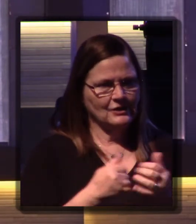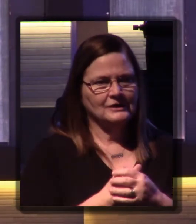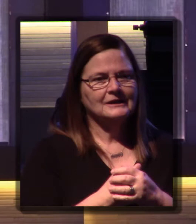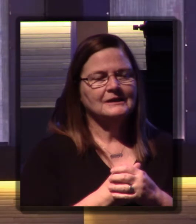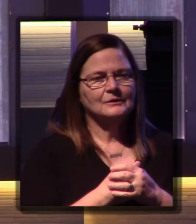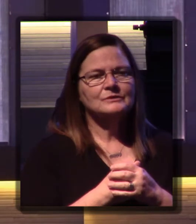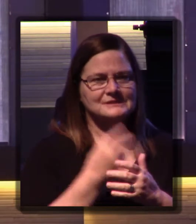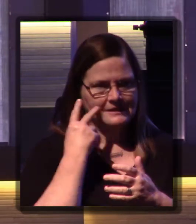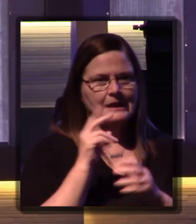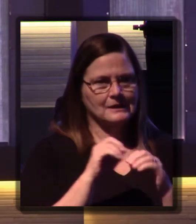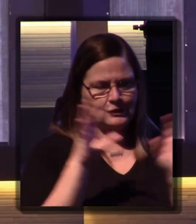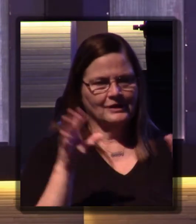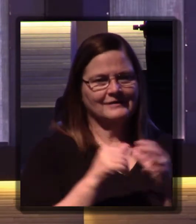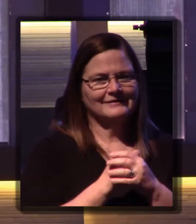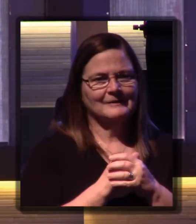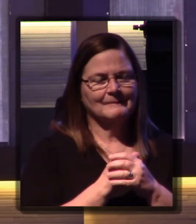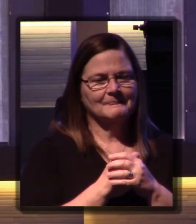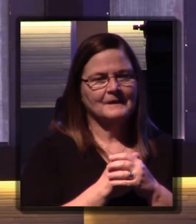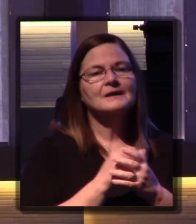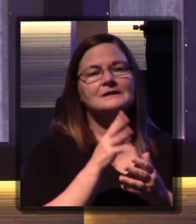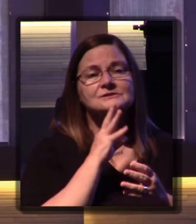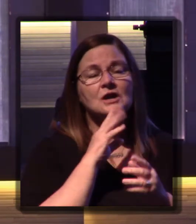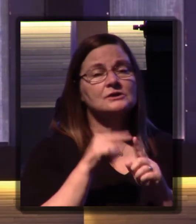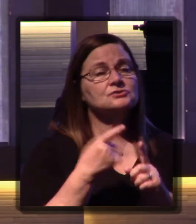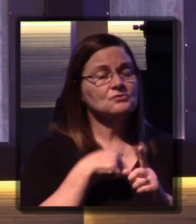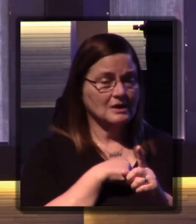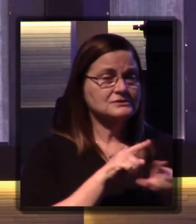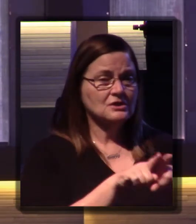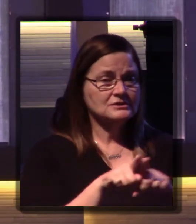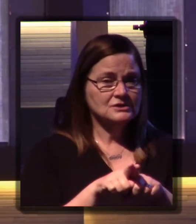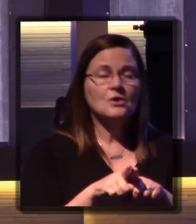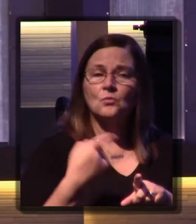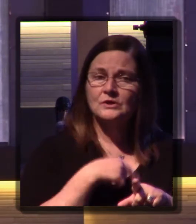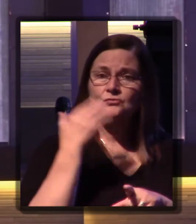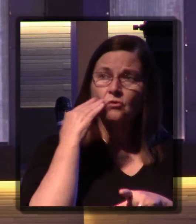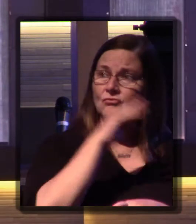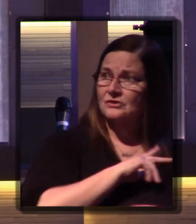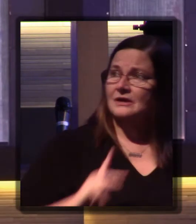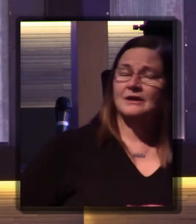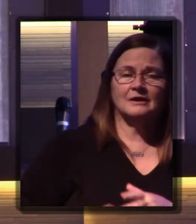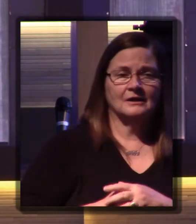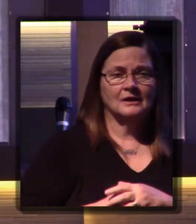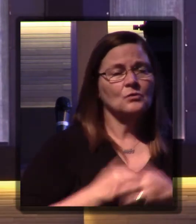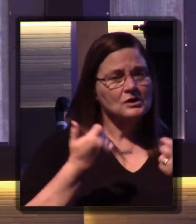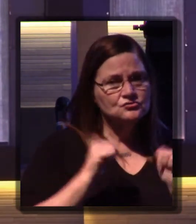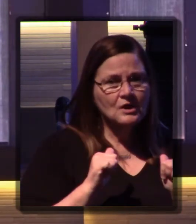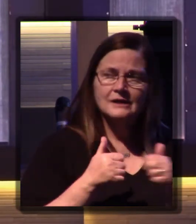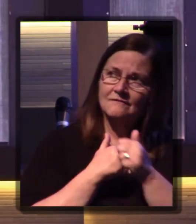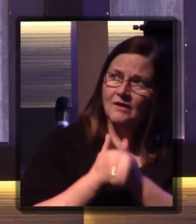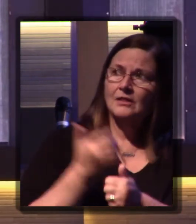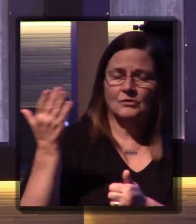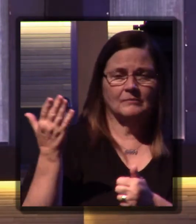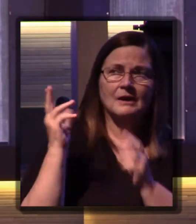morning, but we'll see that clearly. And so he's speaking to us as well, those who know the king and who are